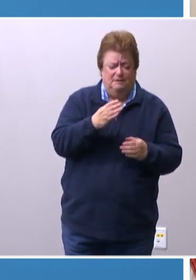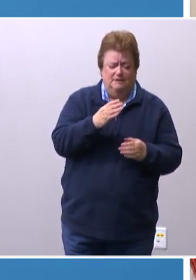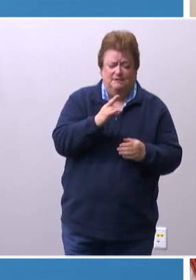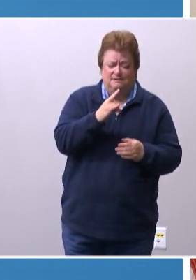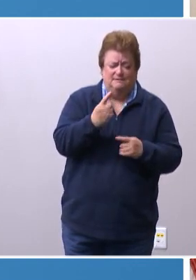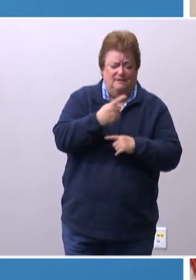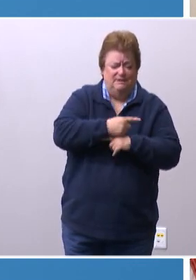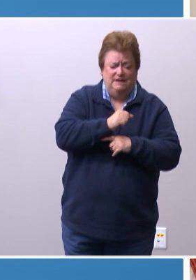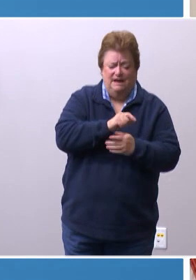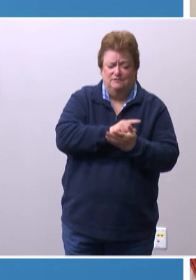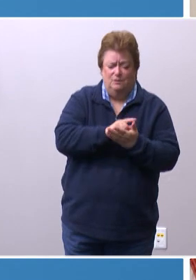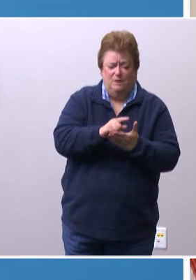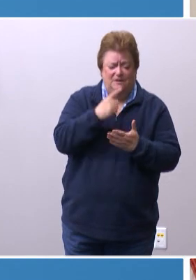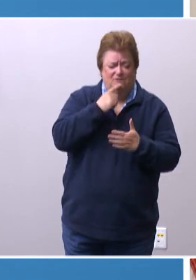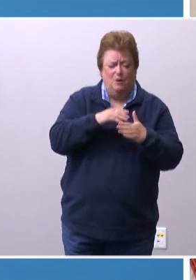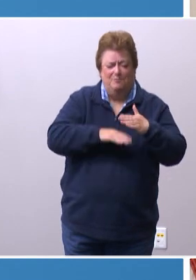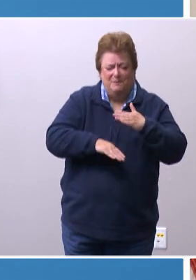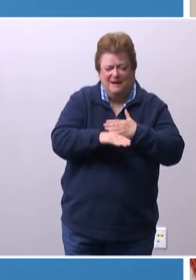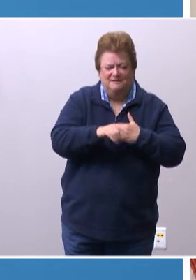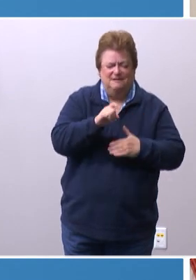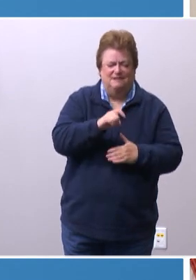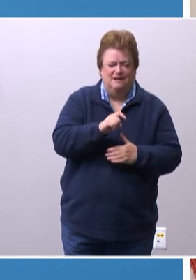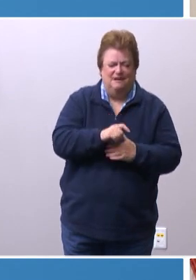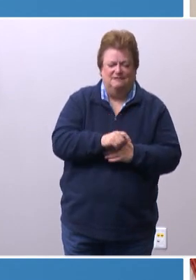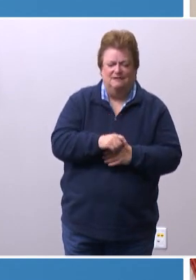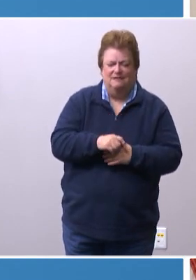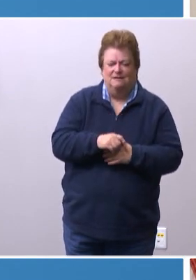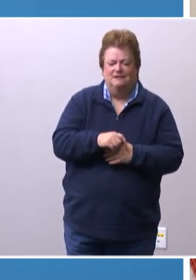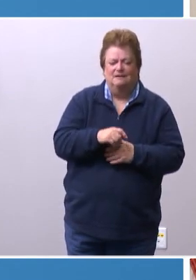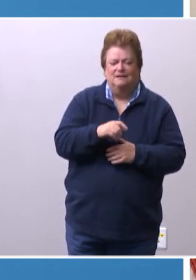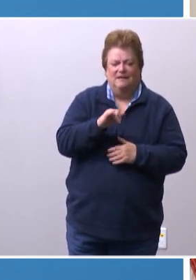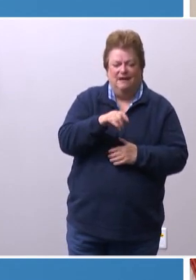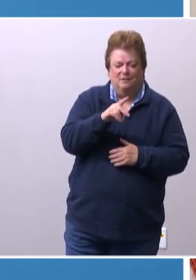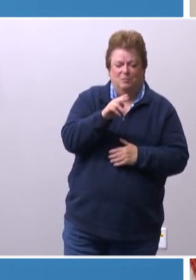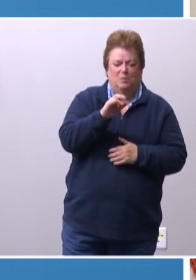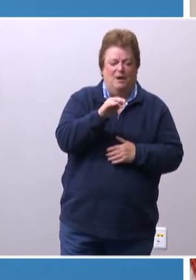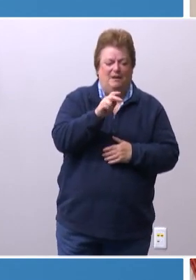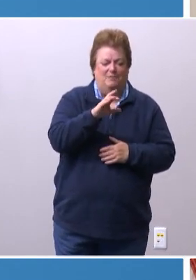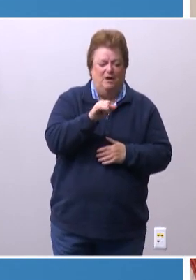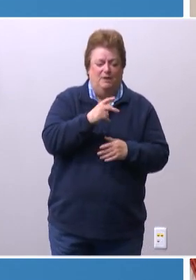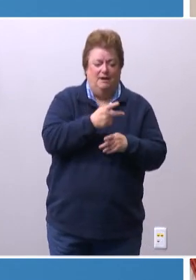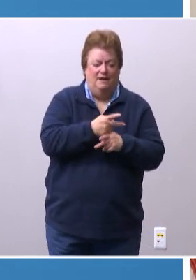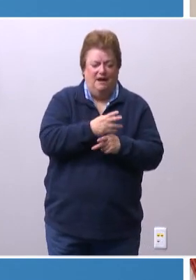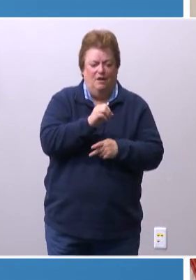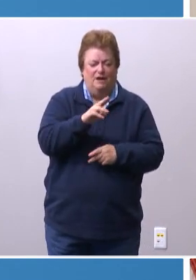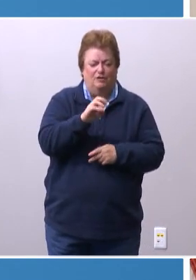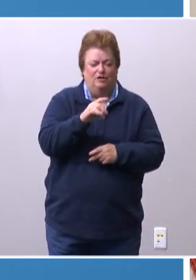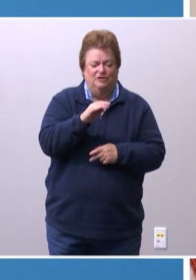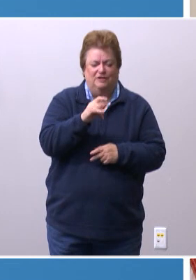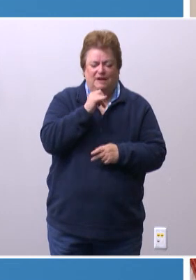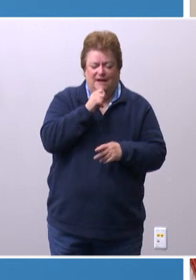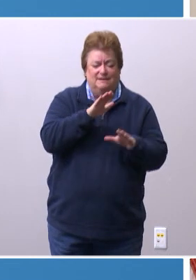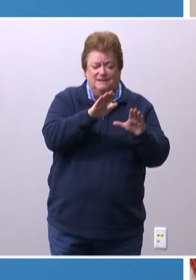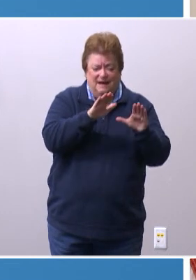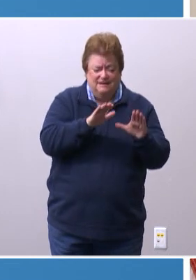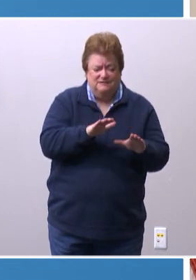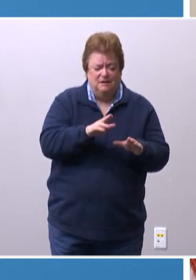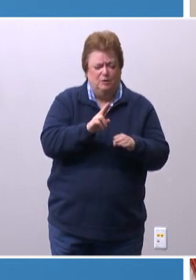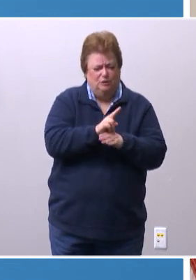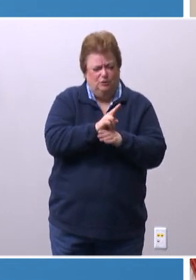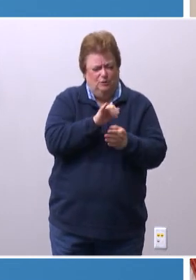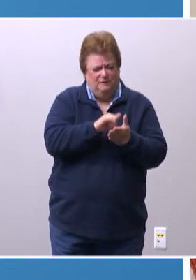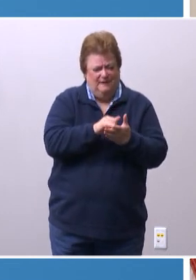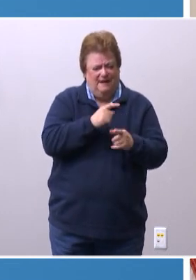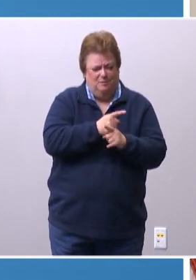those basic needs. That primary care and urgent care in our community is there, and it's excellent. And by utilizing that appropriately,